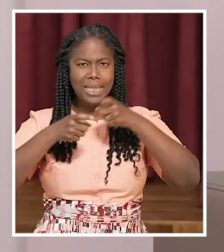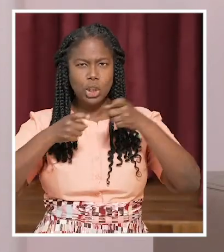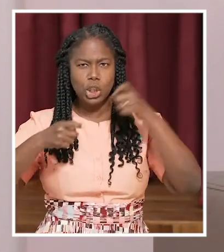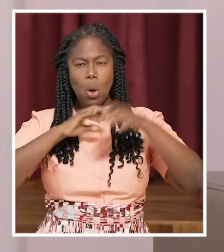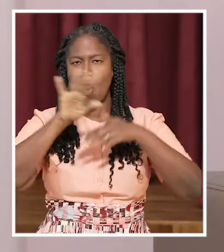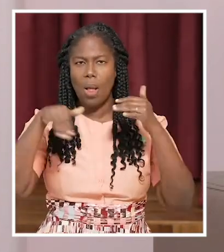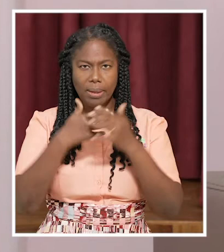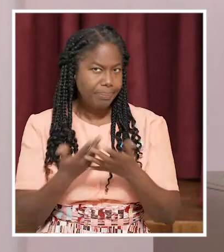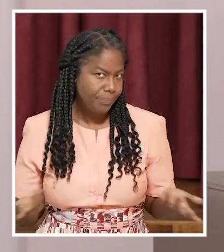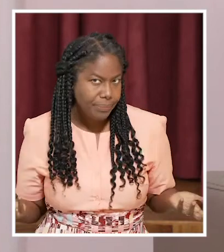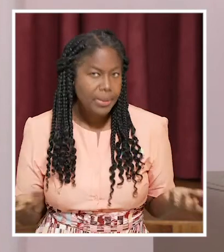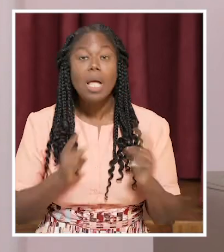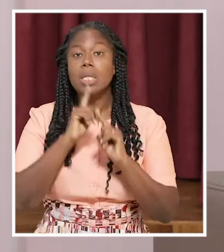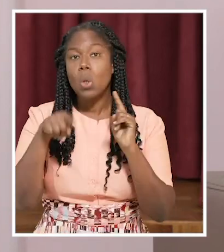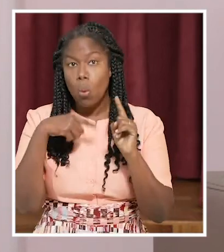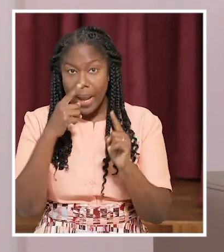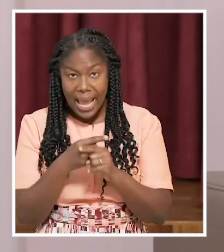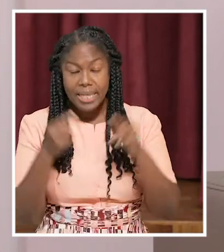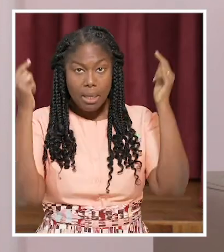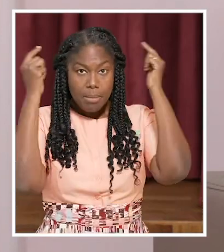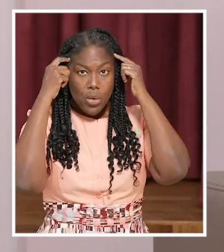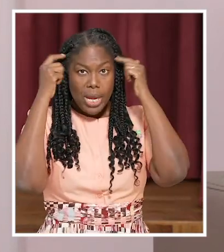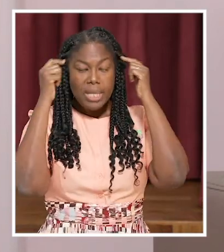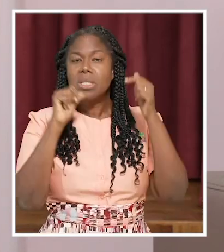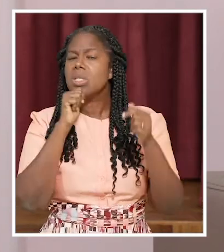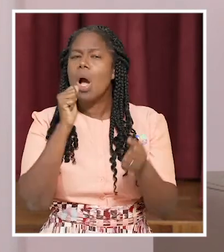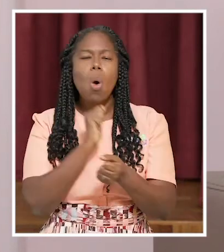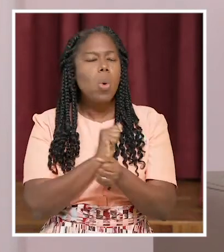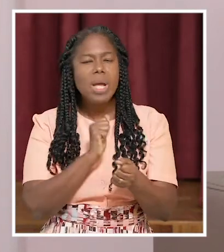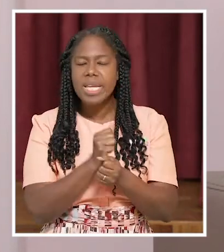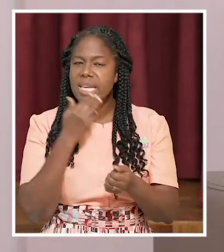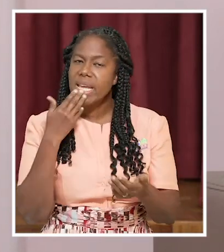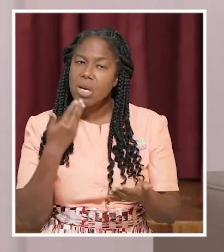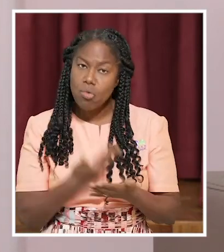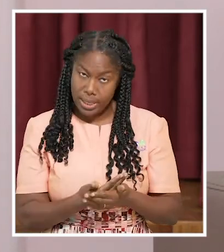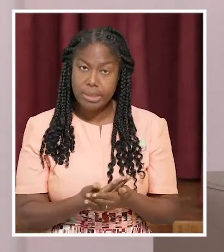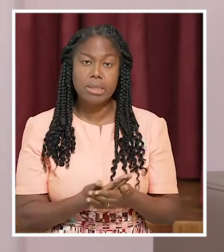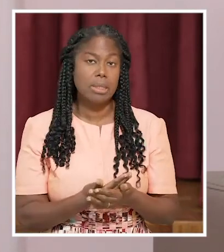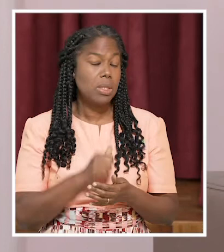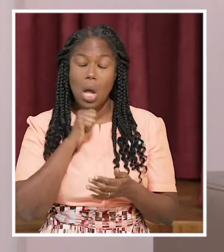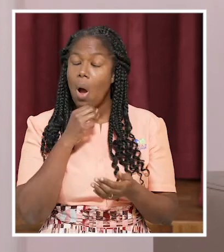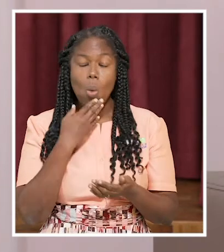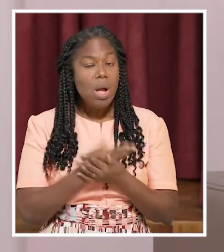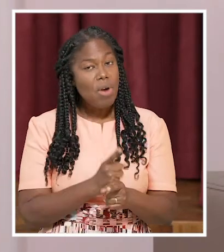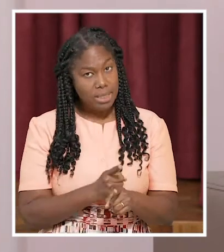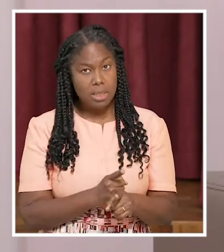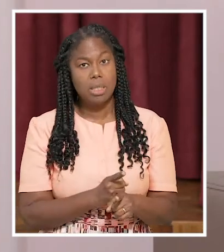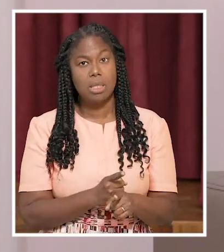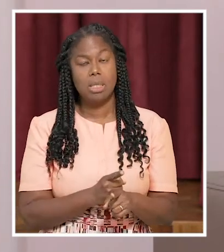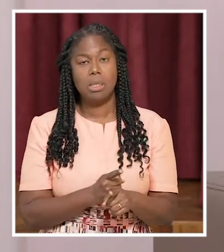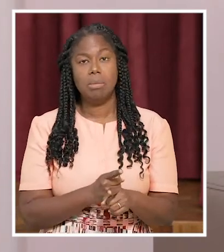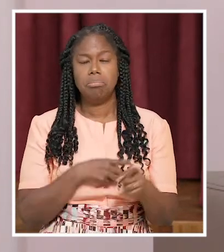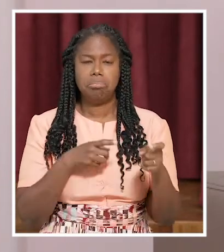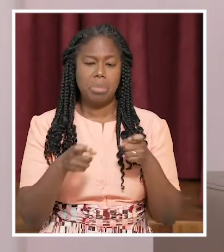areas aren't functioning properly because they don't have the correct chemical environment, we experience these symptoms.